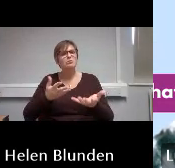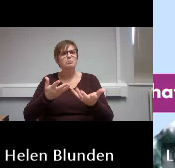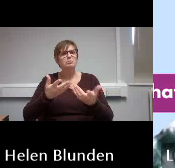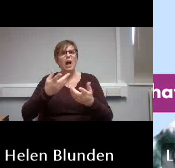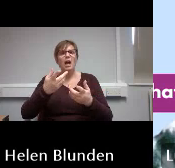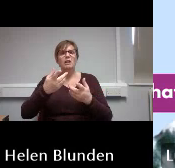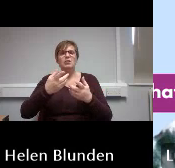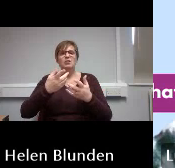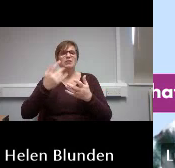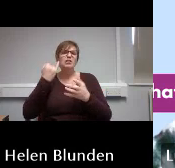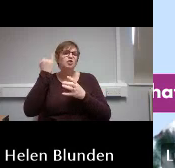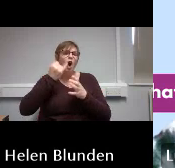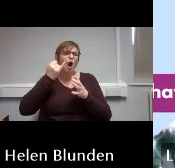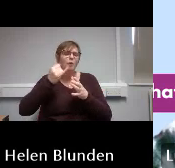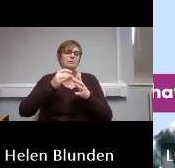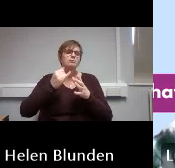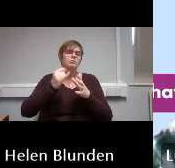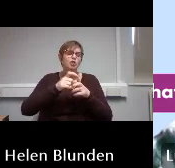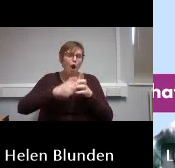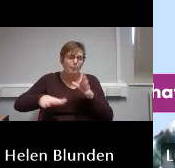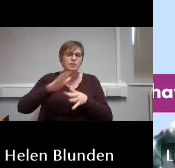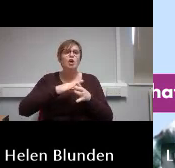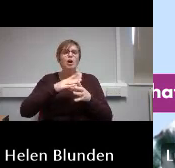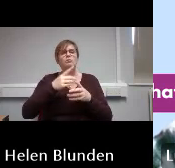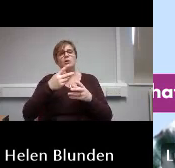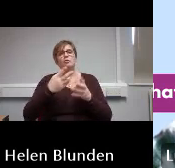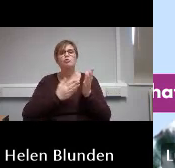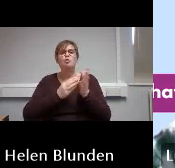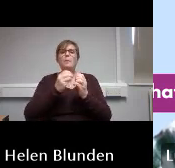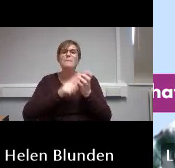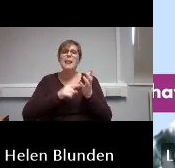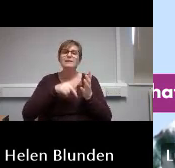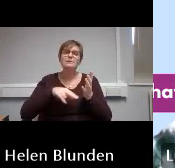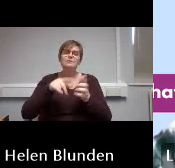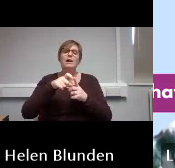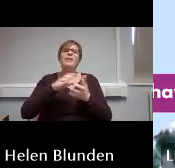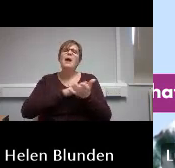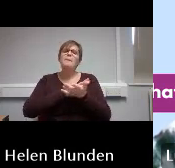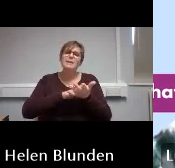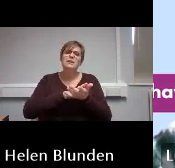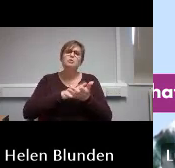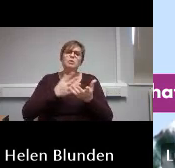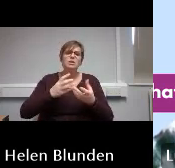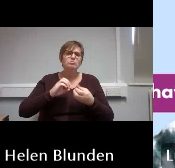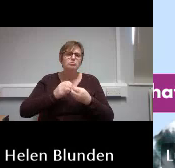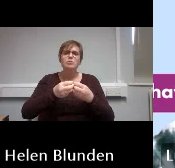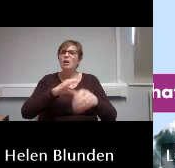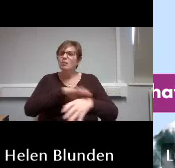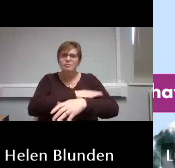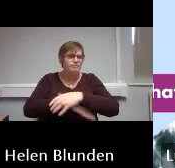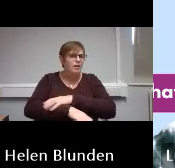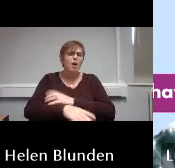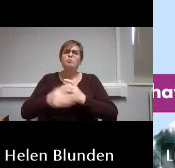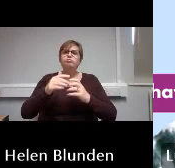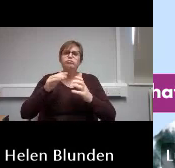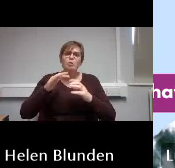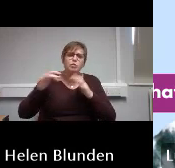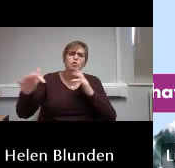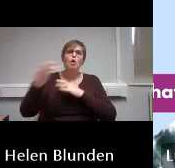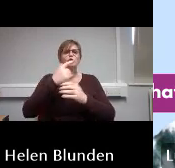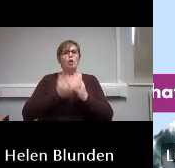Blend. And the idea behind that is, how do we create positive community environments and pro-social opportunities for